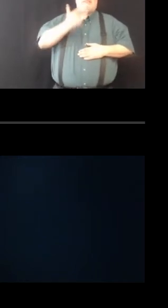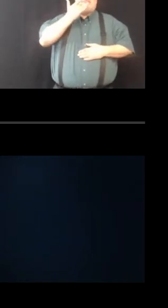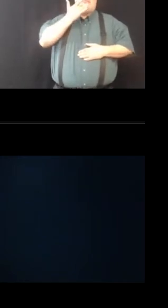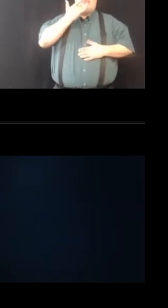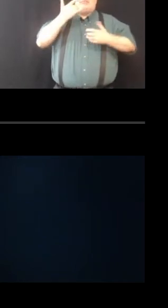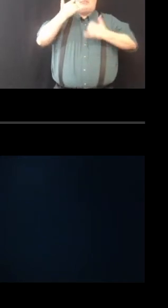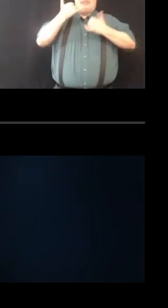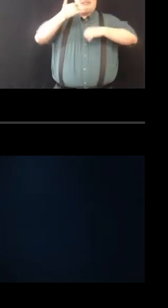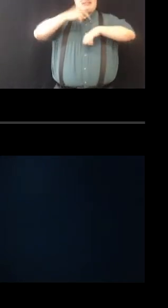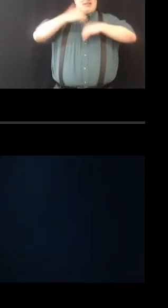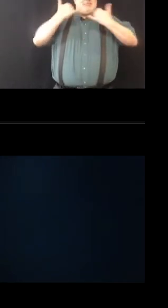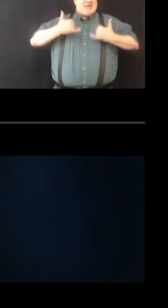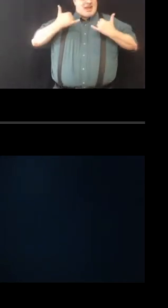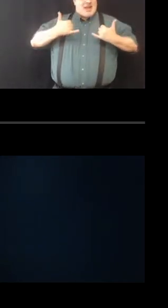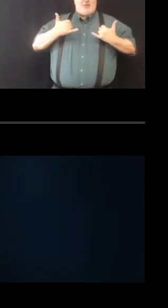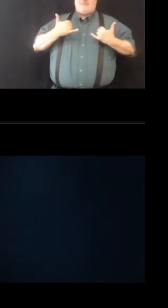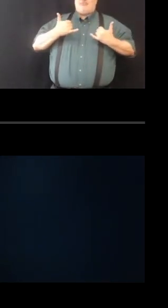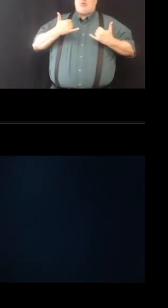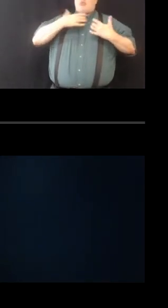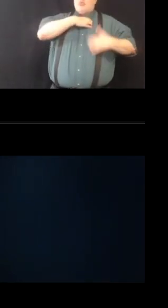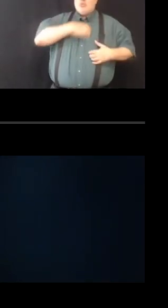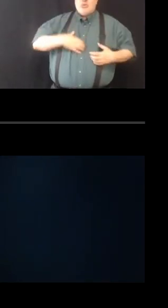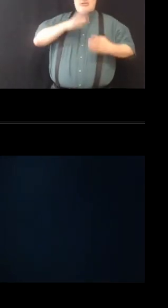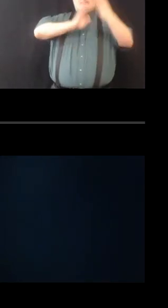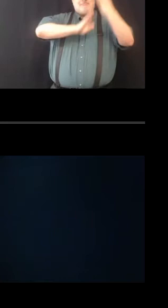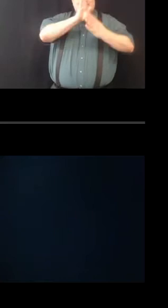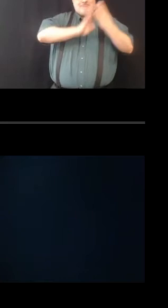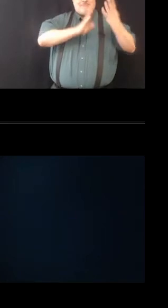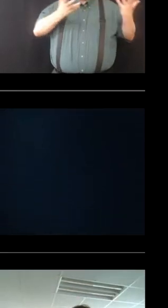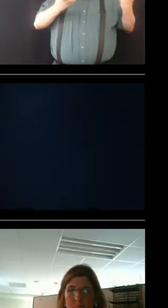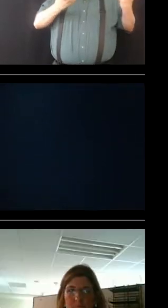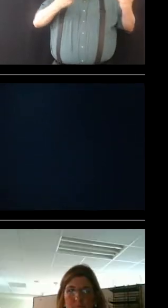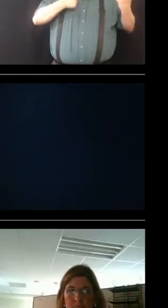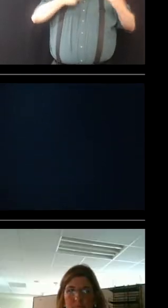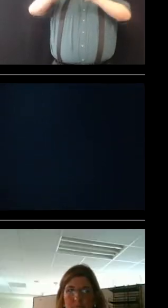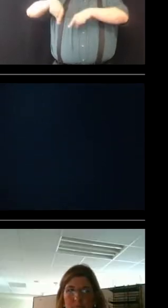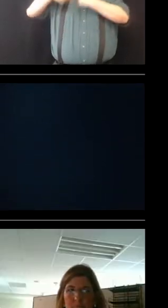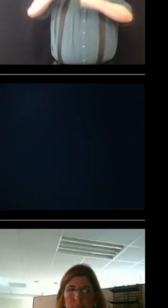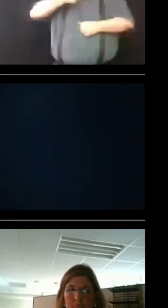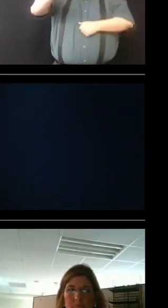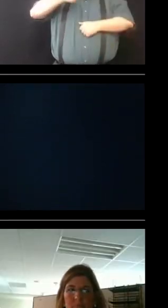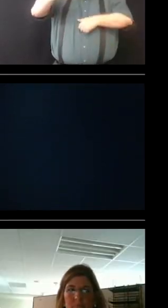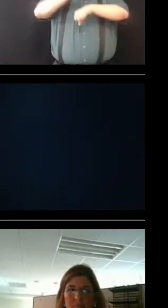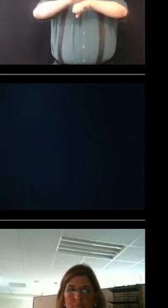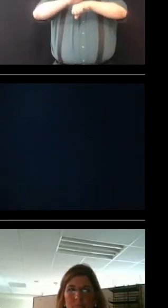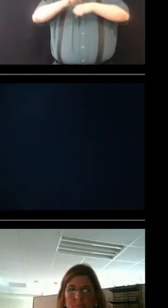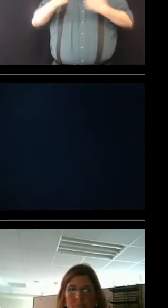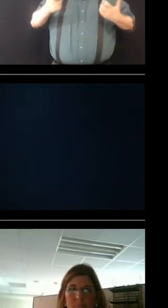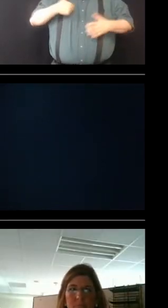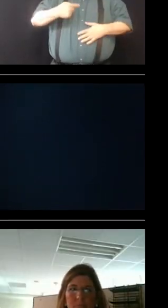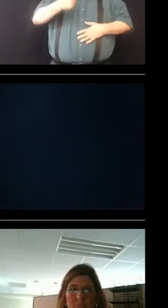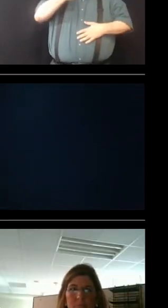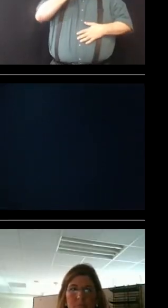person. I have been teleworking for quite a while now, and I miss seeing people, but I particularly miss